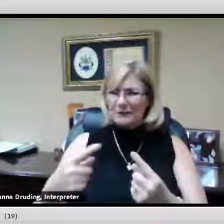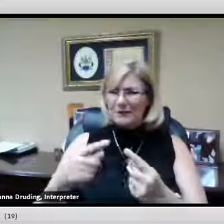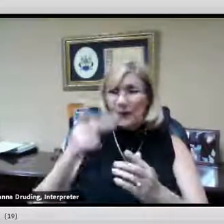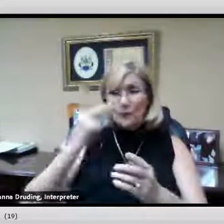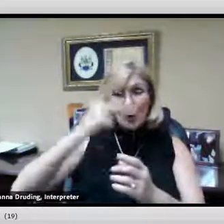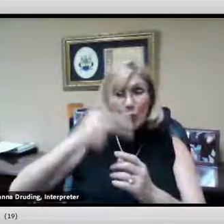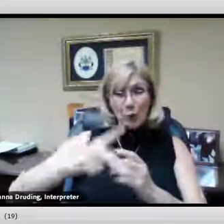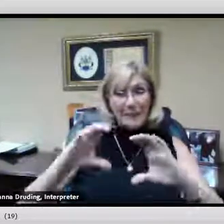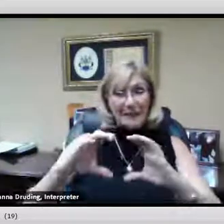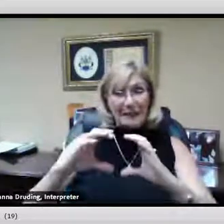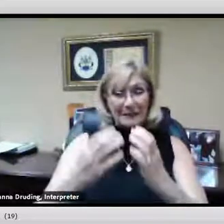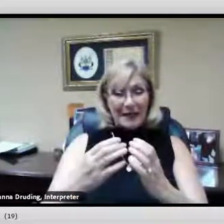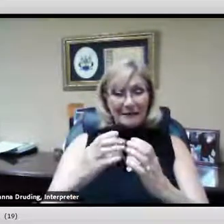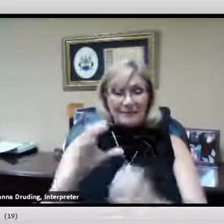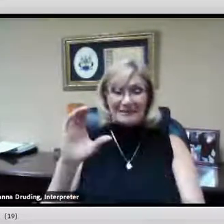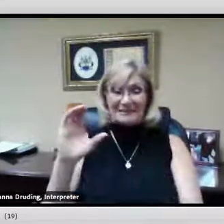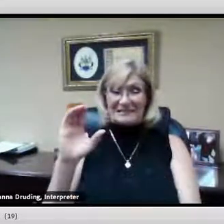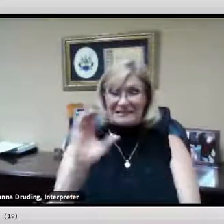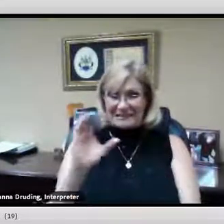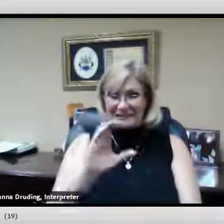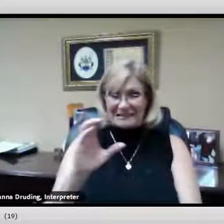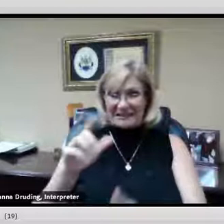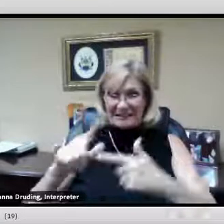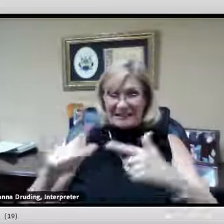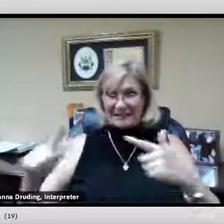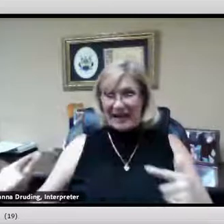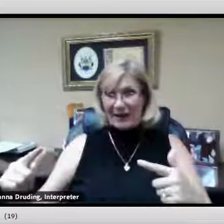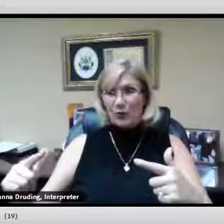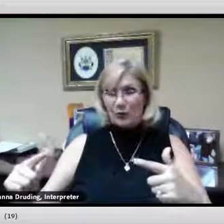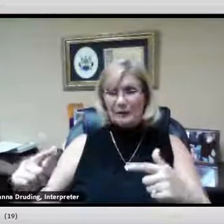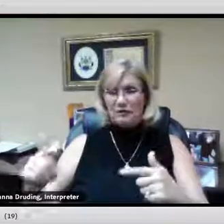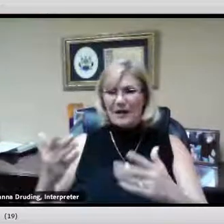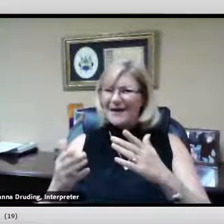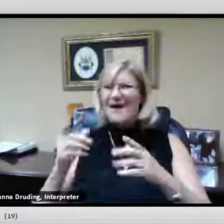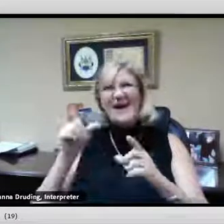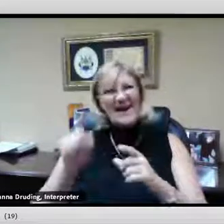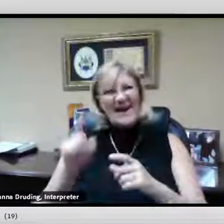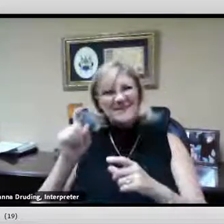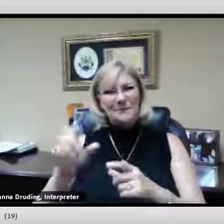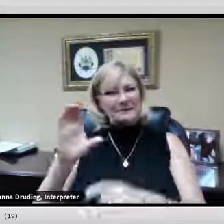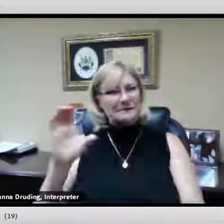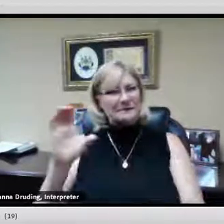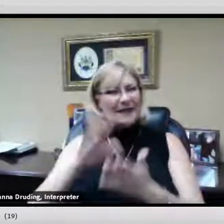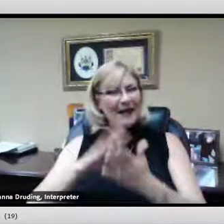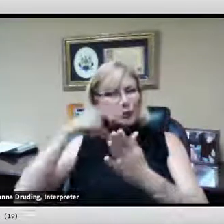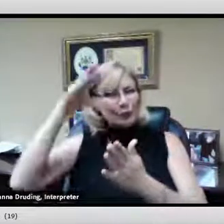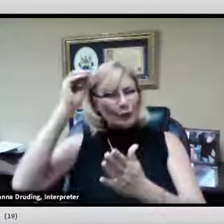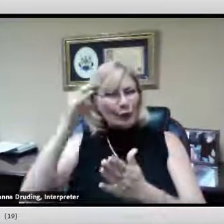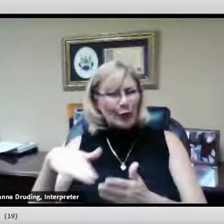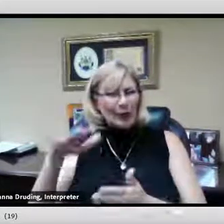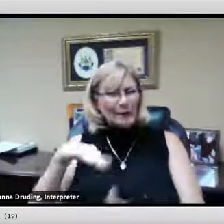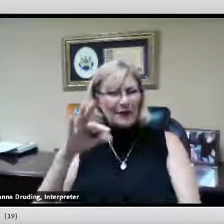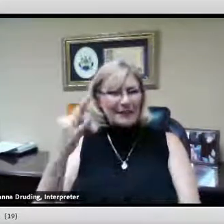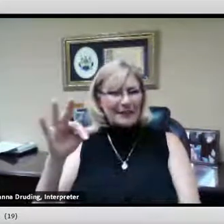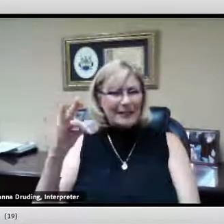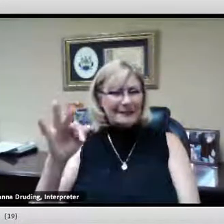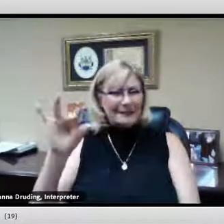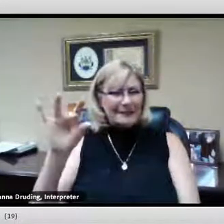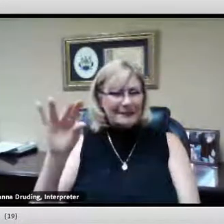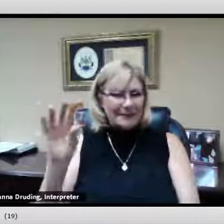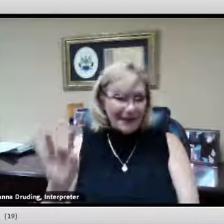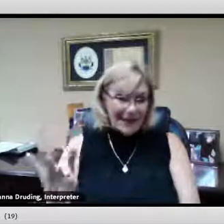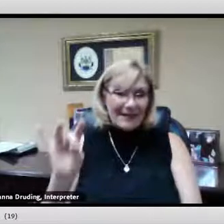class in the C language, I believe. It had to have been C that I was learning around 1986,